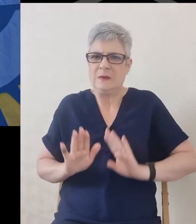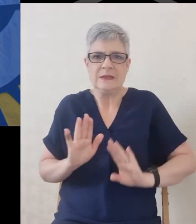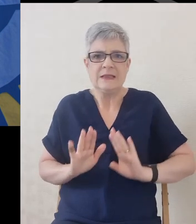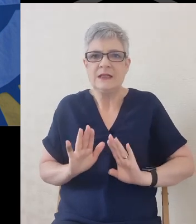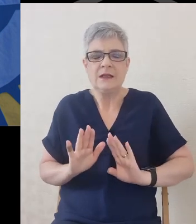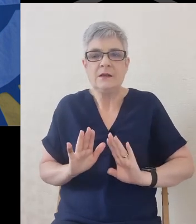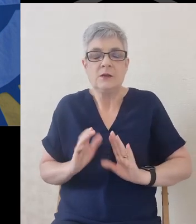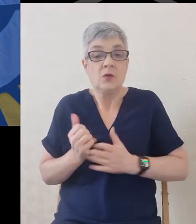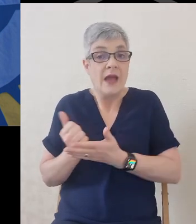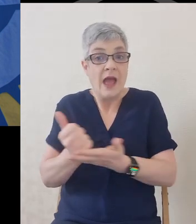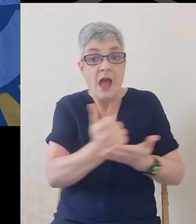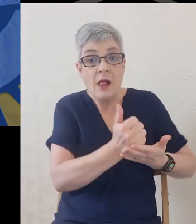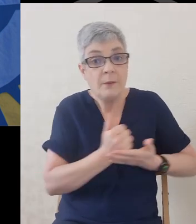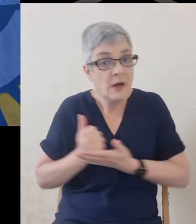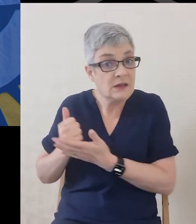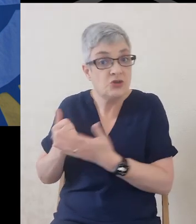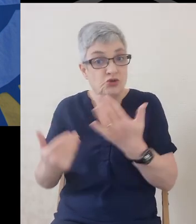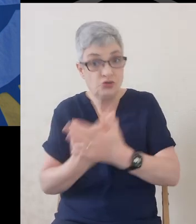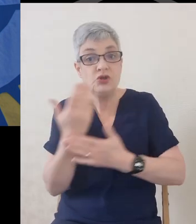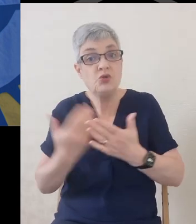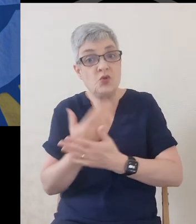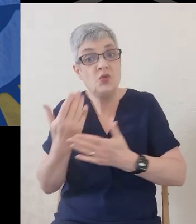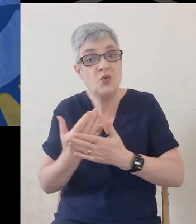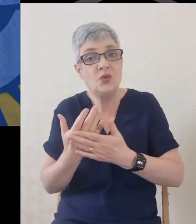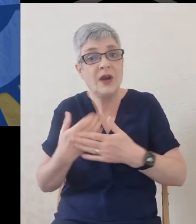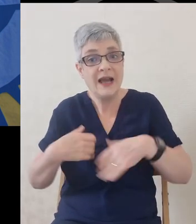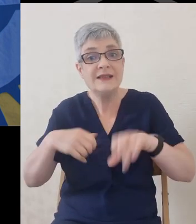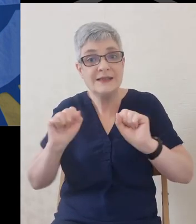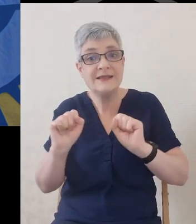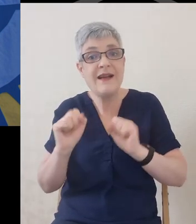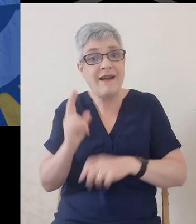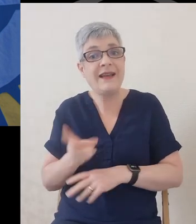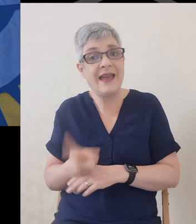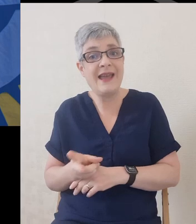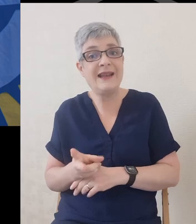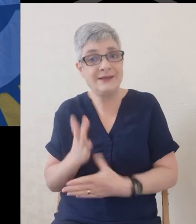helping us to renew and to start again.